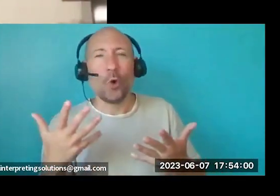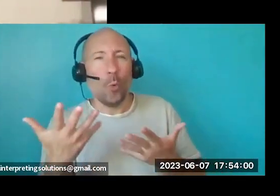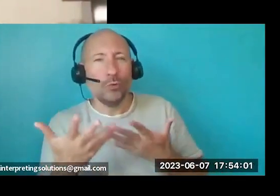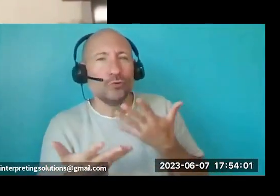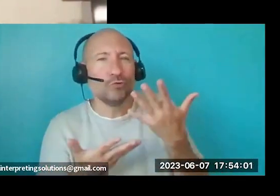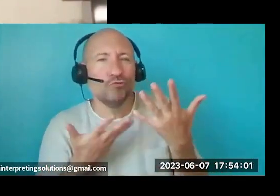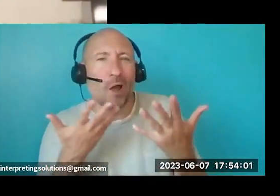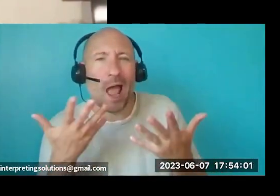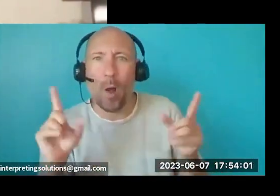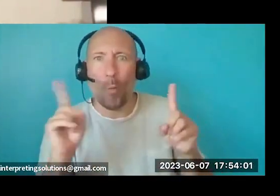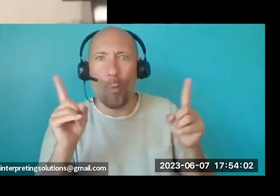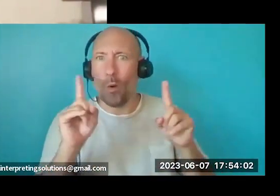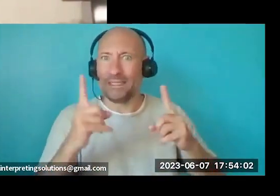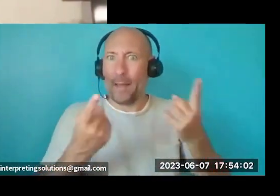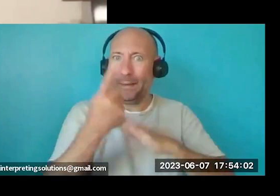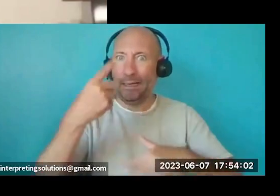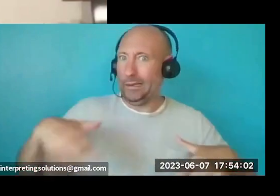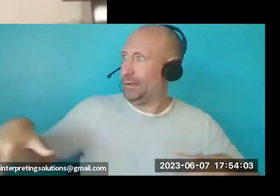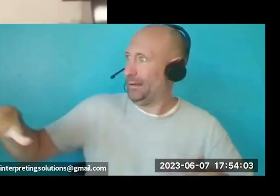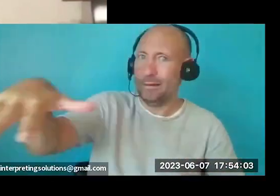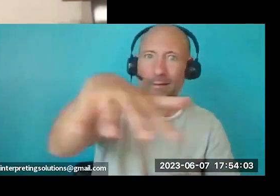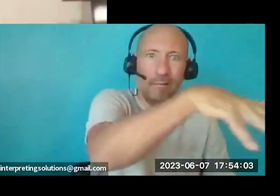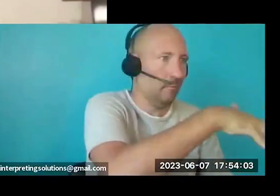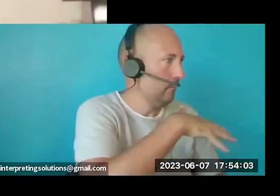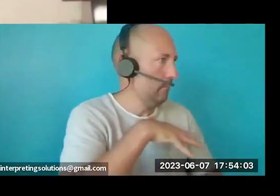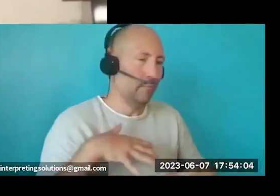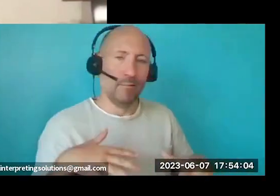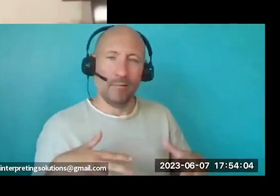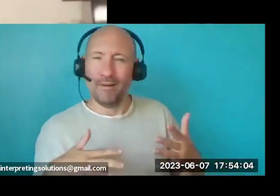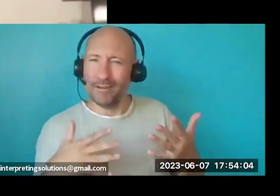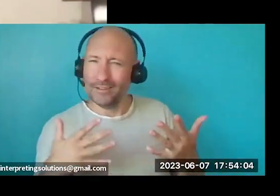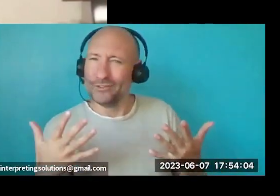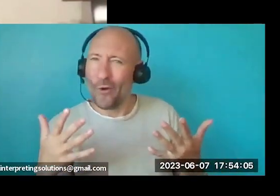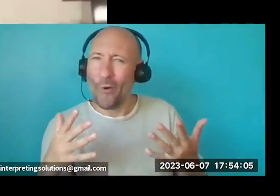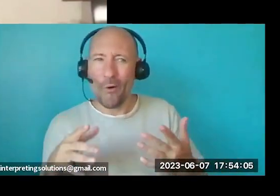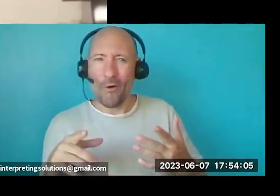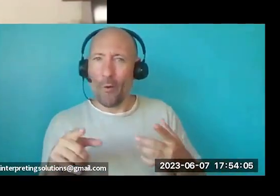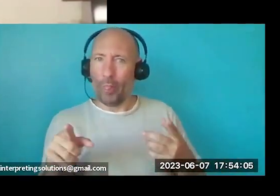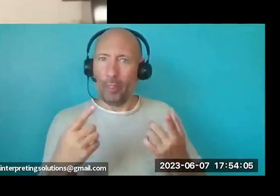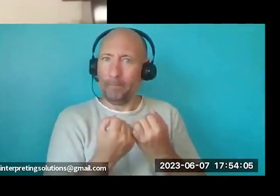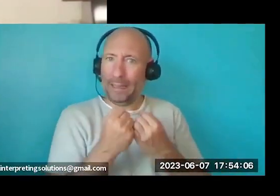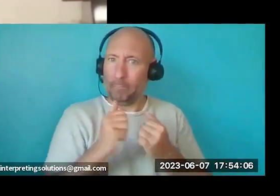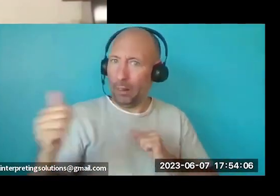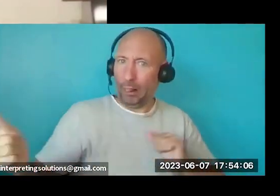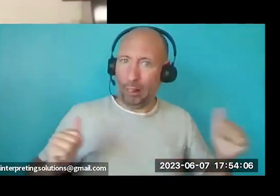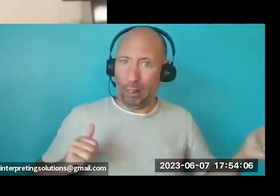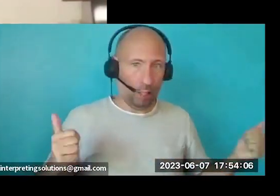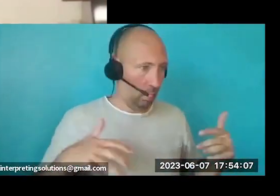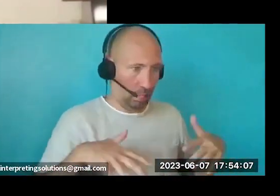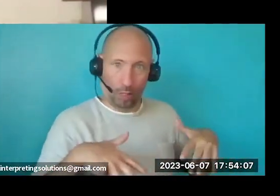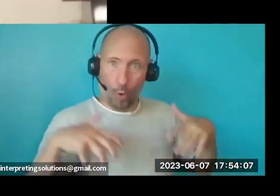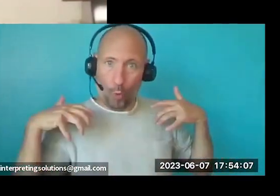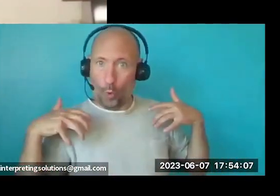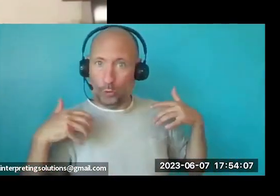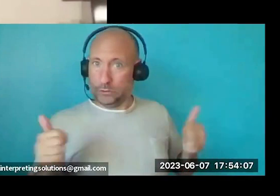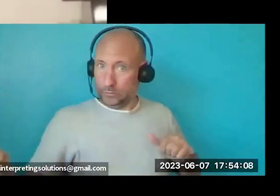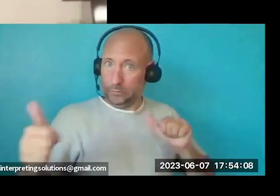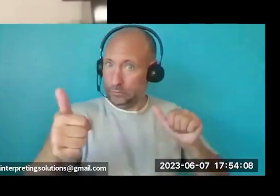description in that case took as reference all the people in the area, in the